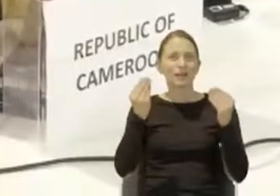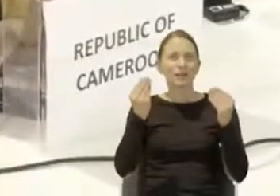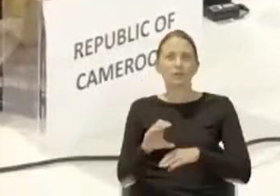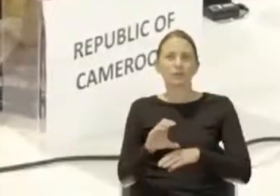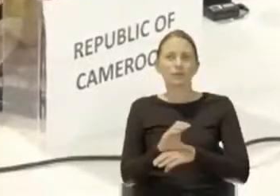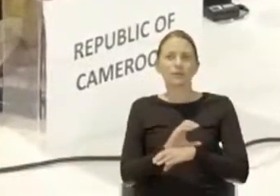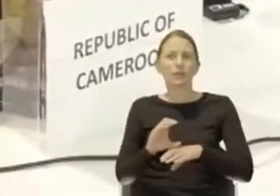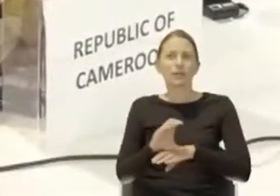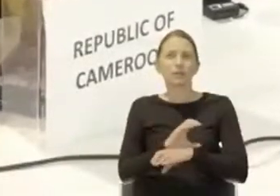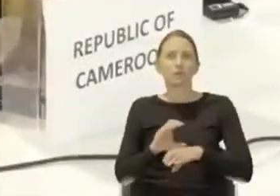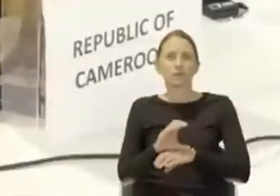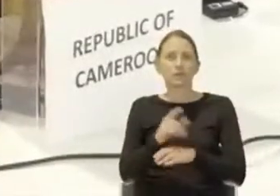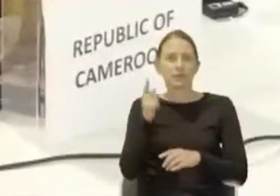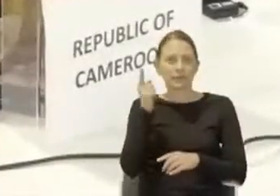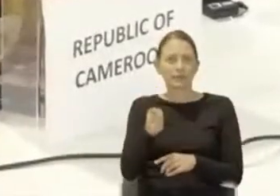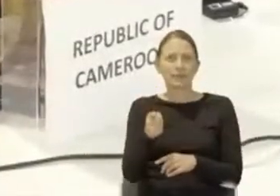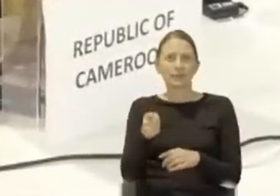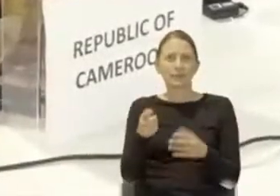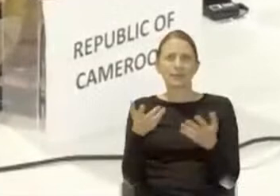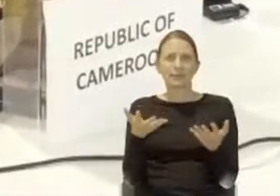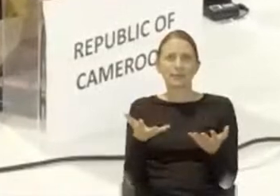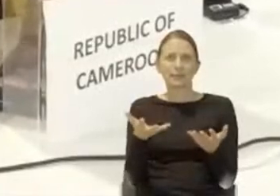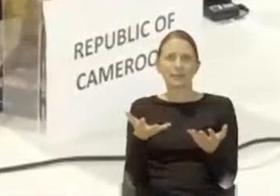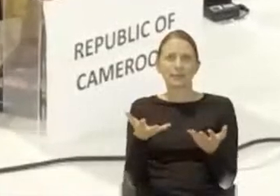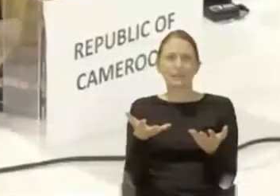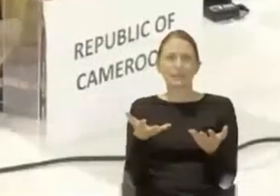sustainable development goals